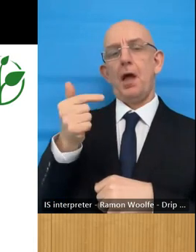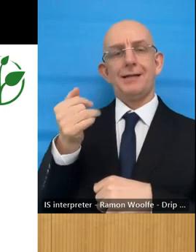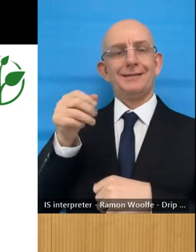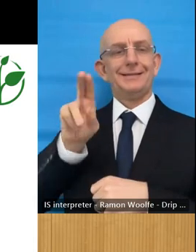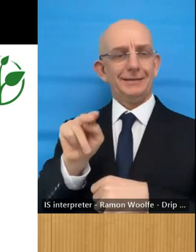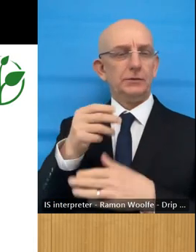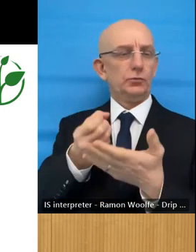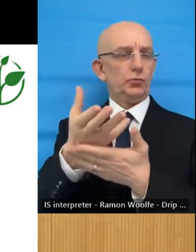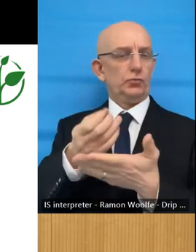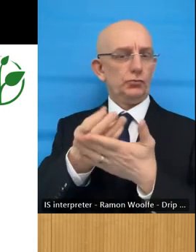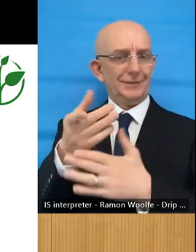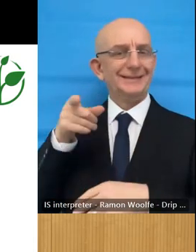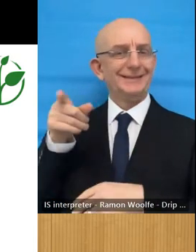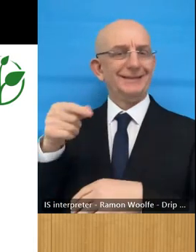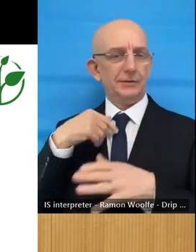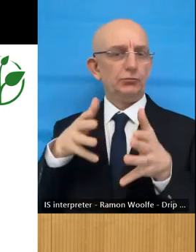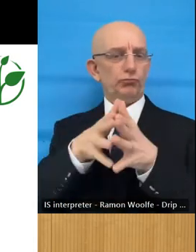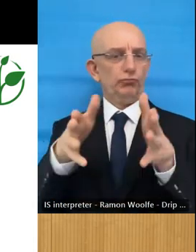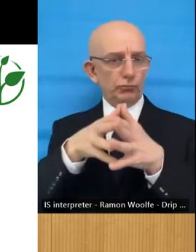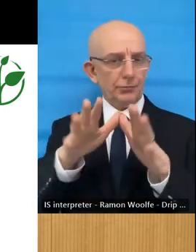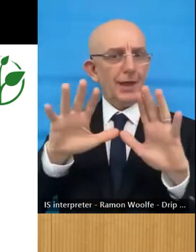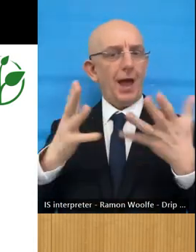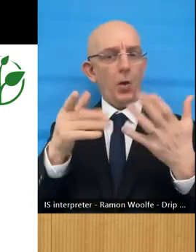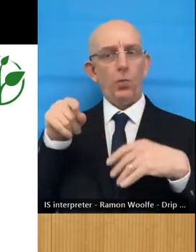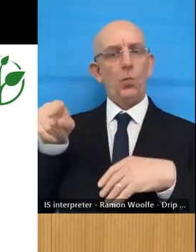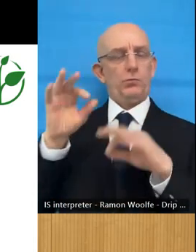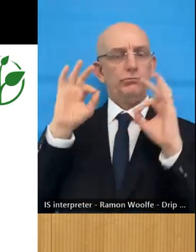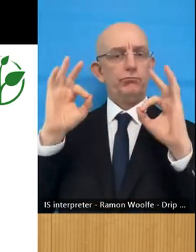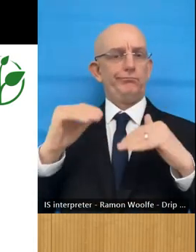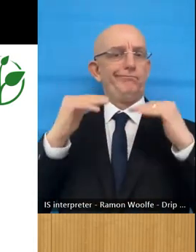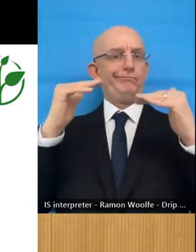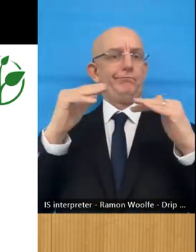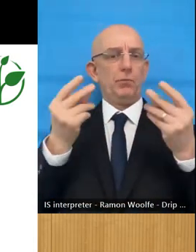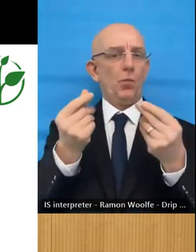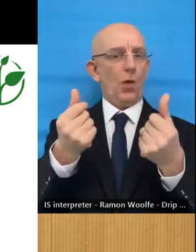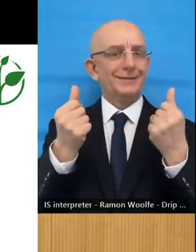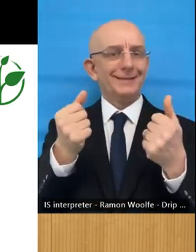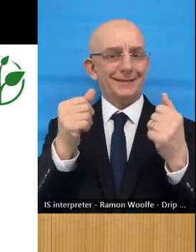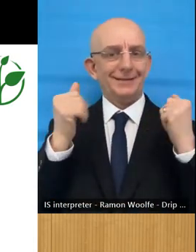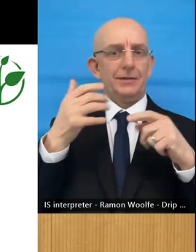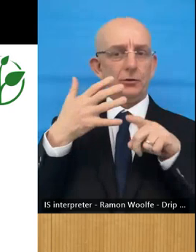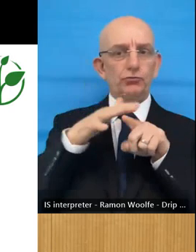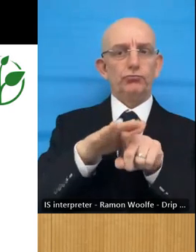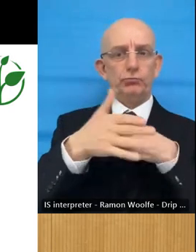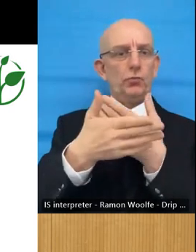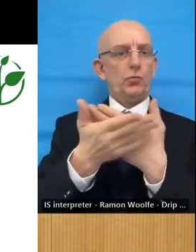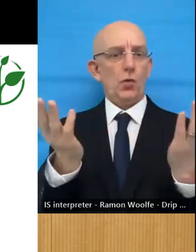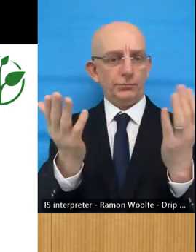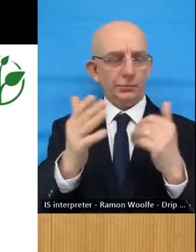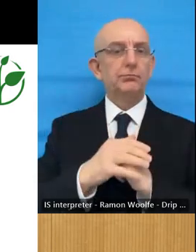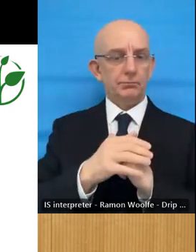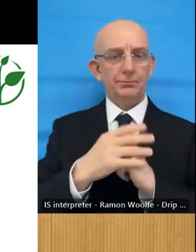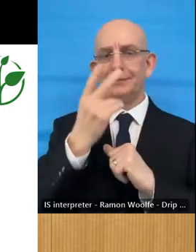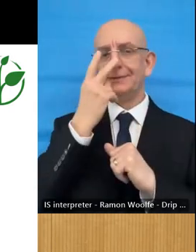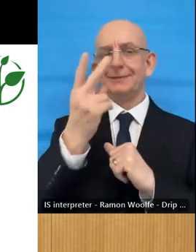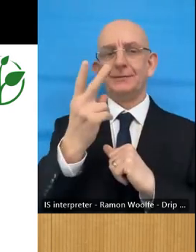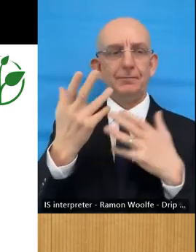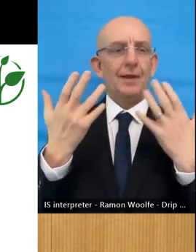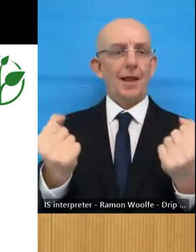You see a minimalistic black and white illustration of an Olympic-style K1 sprint kayak. The image is in